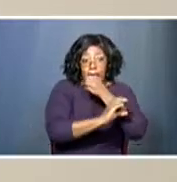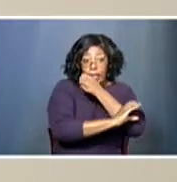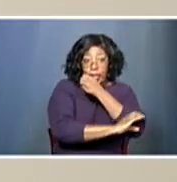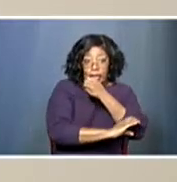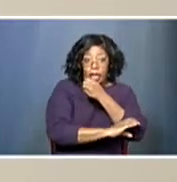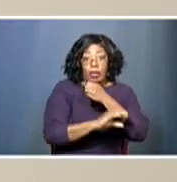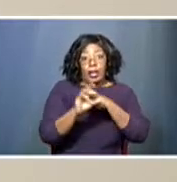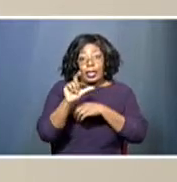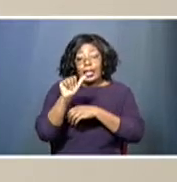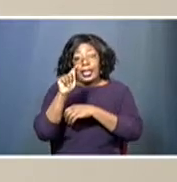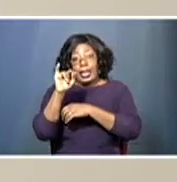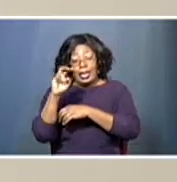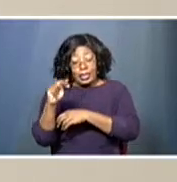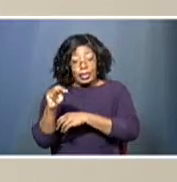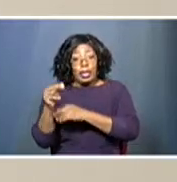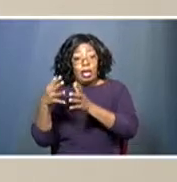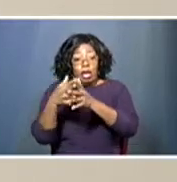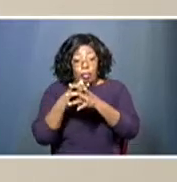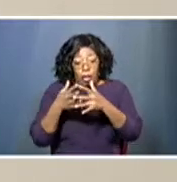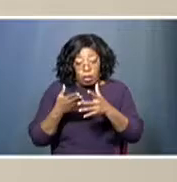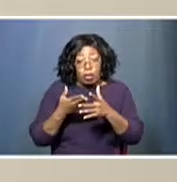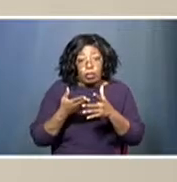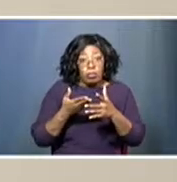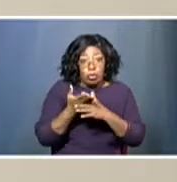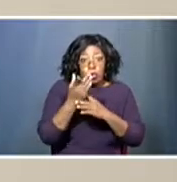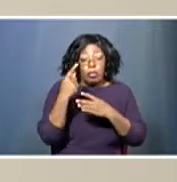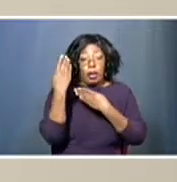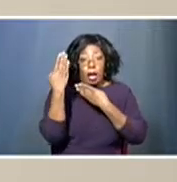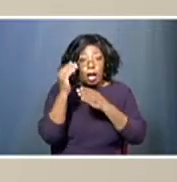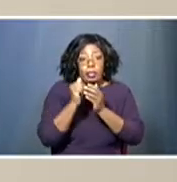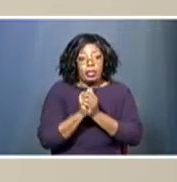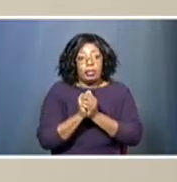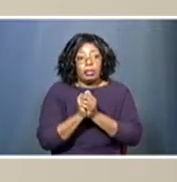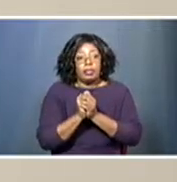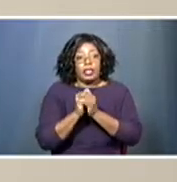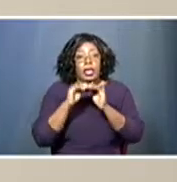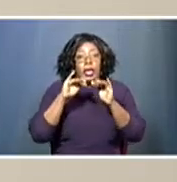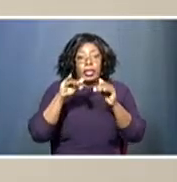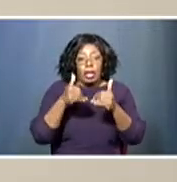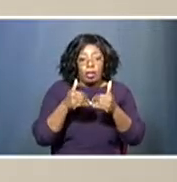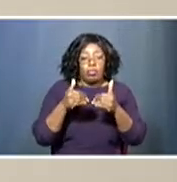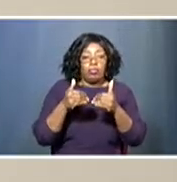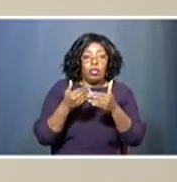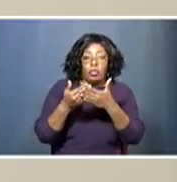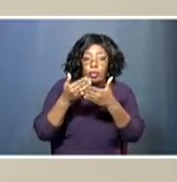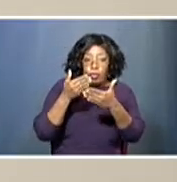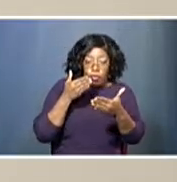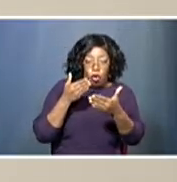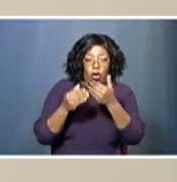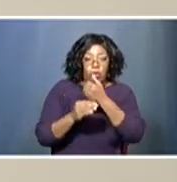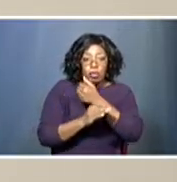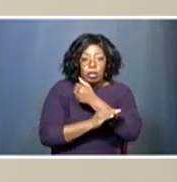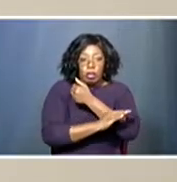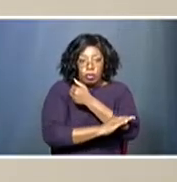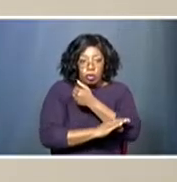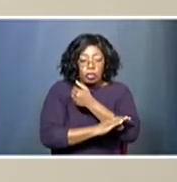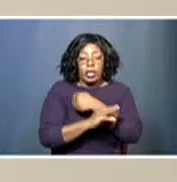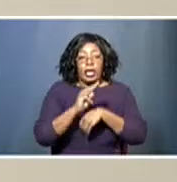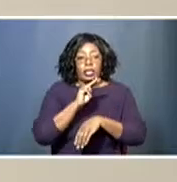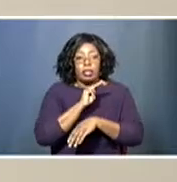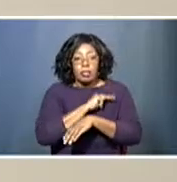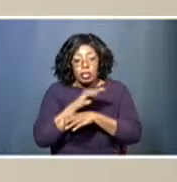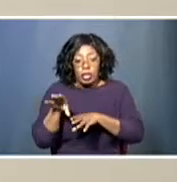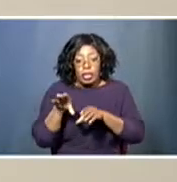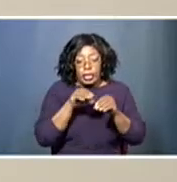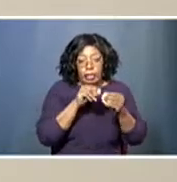Latin America, and do so to the Bahamas. And we intend to, hopefully before the Minister of Foreign Affairs leave, sign a